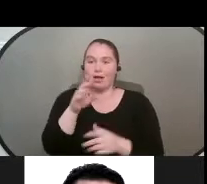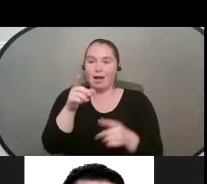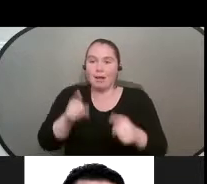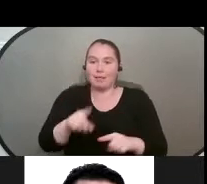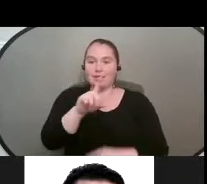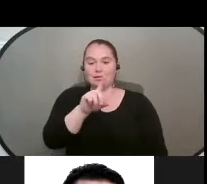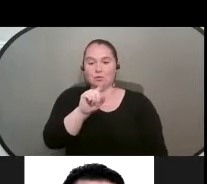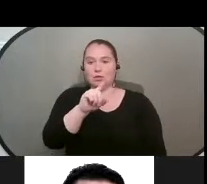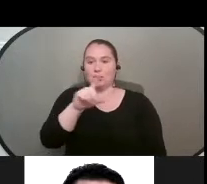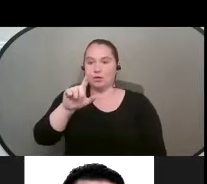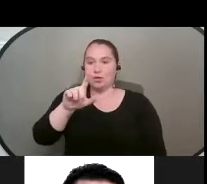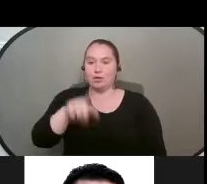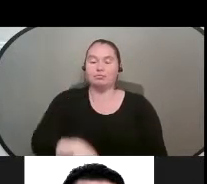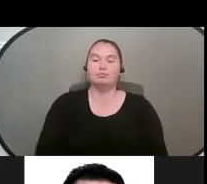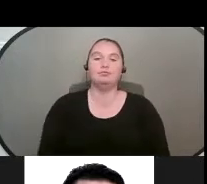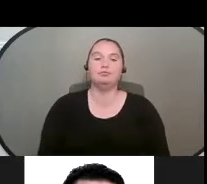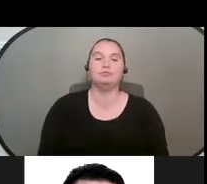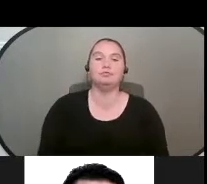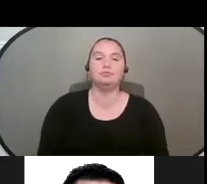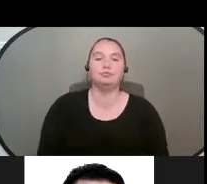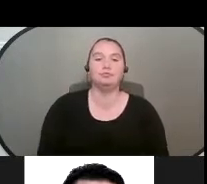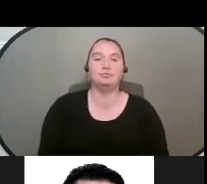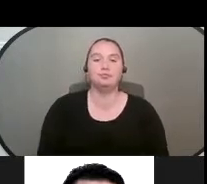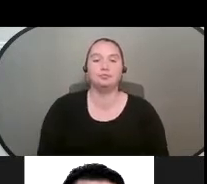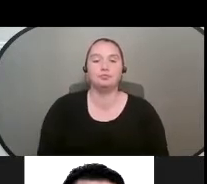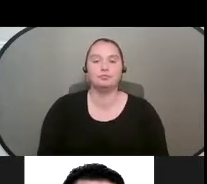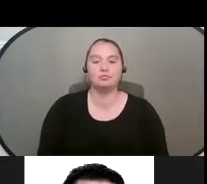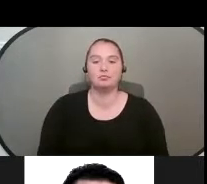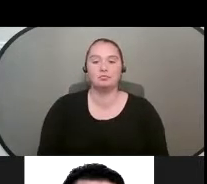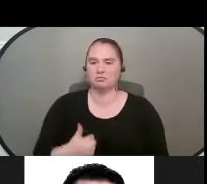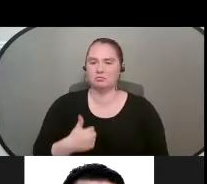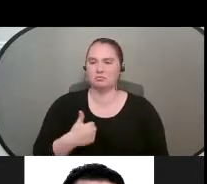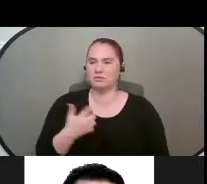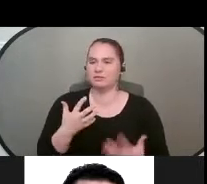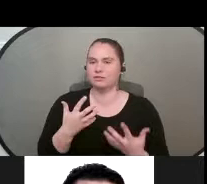slide. Now, I touched on this earlier,